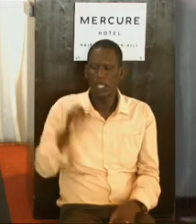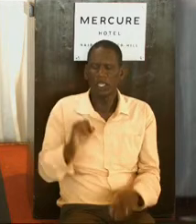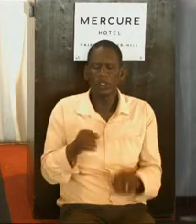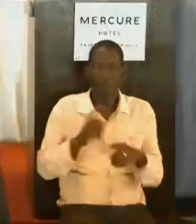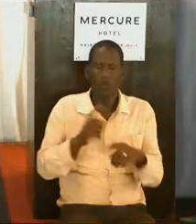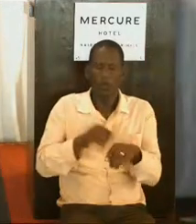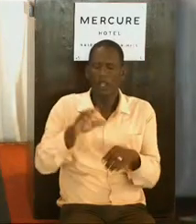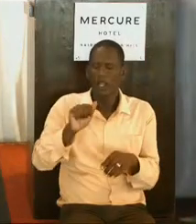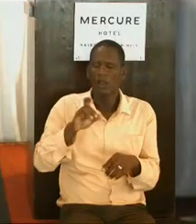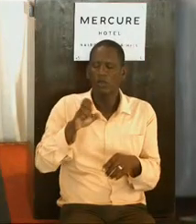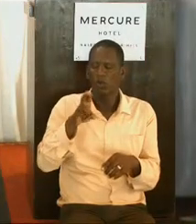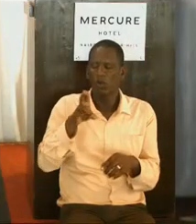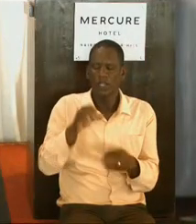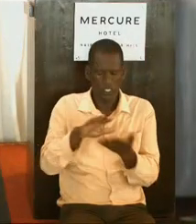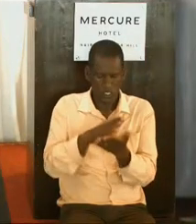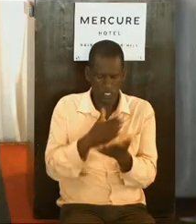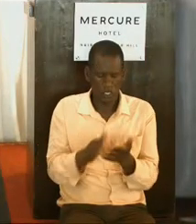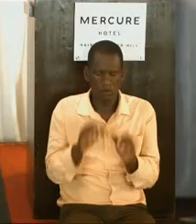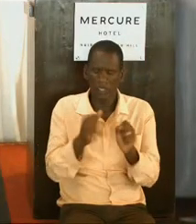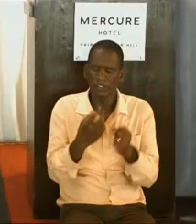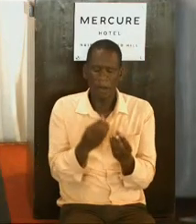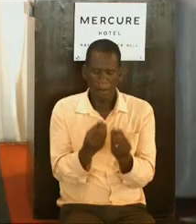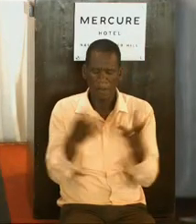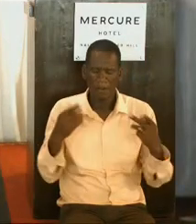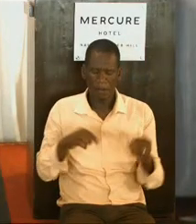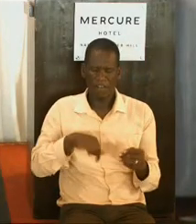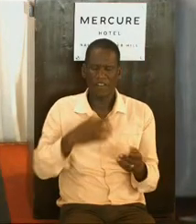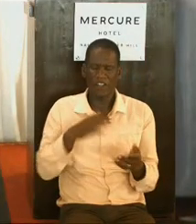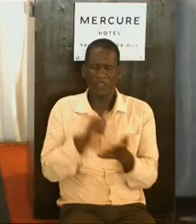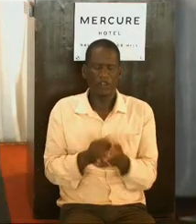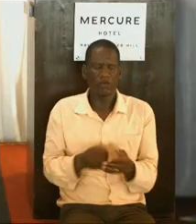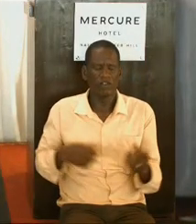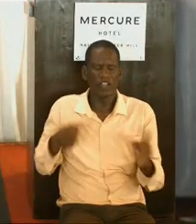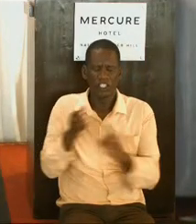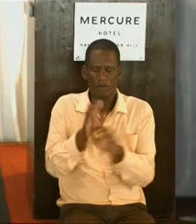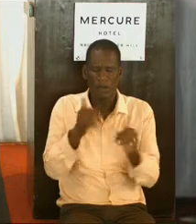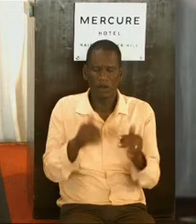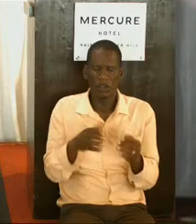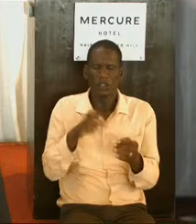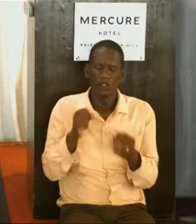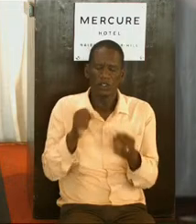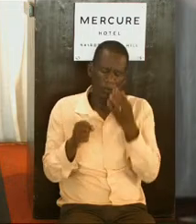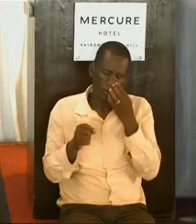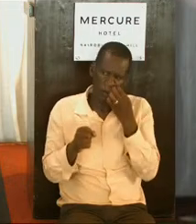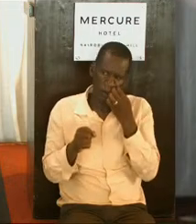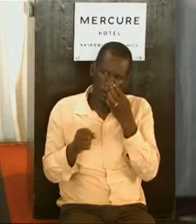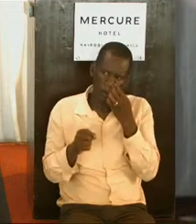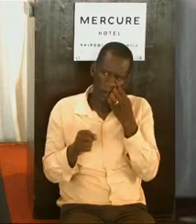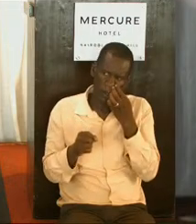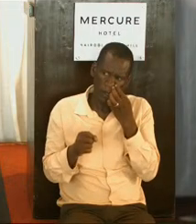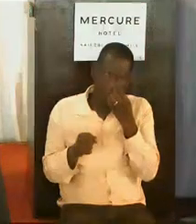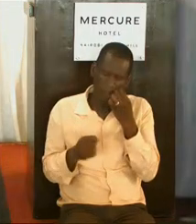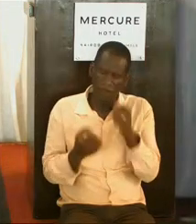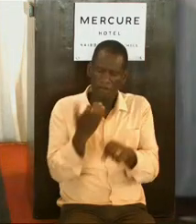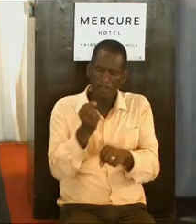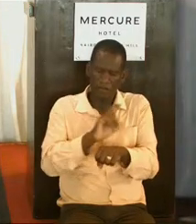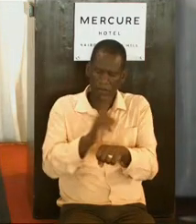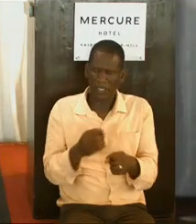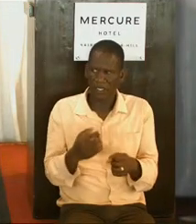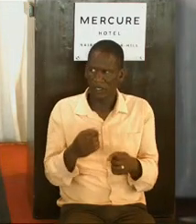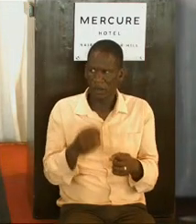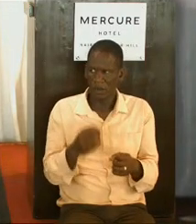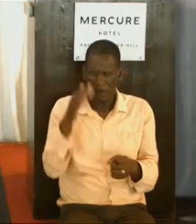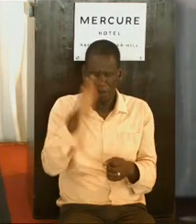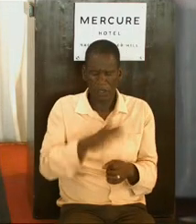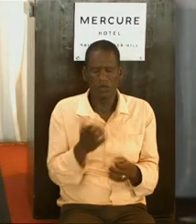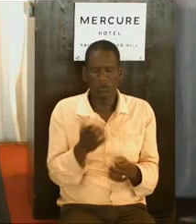shared you can see that many people feel that we are we are far from it so just maybe take five minutes because we'll come